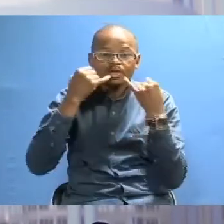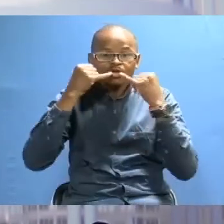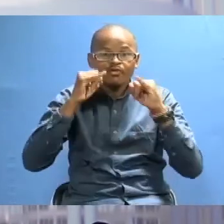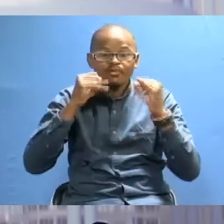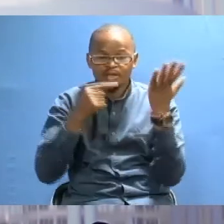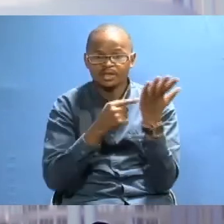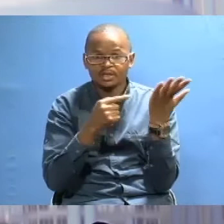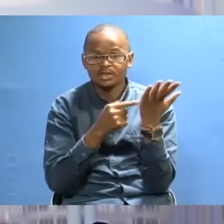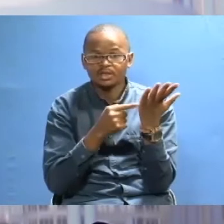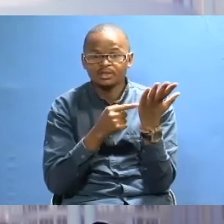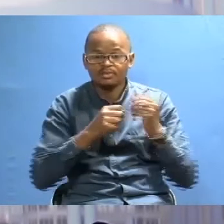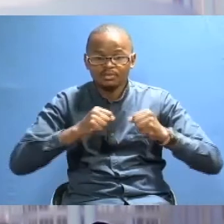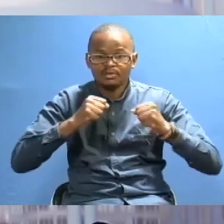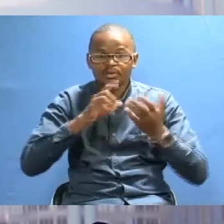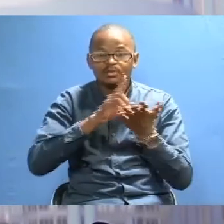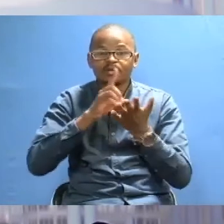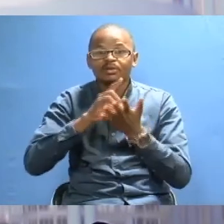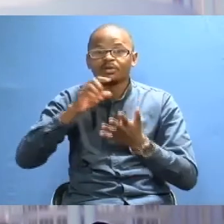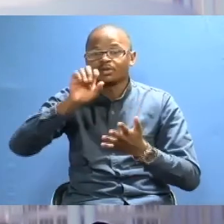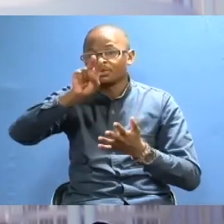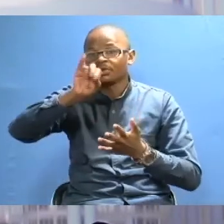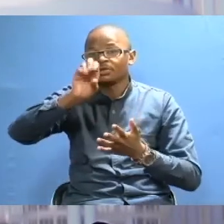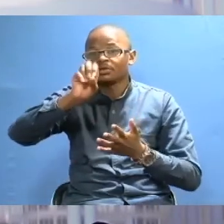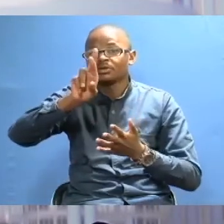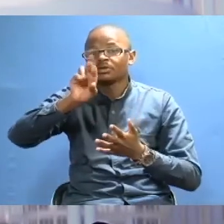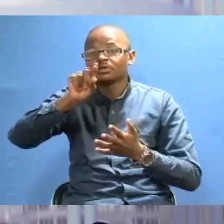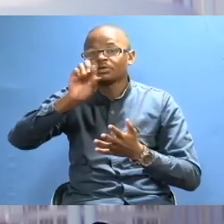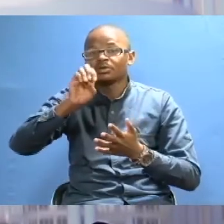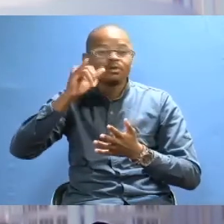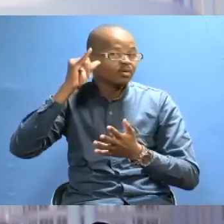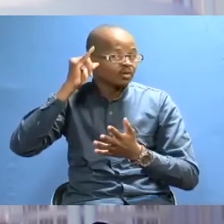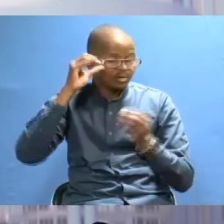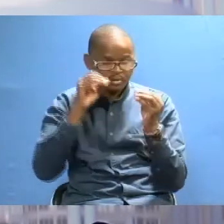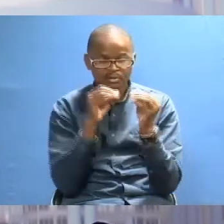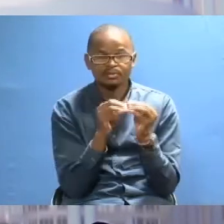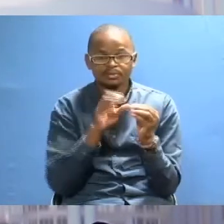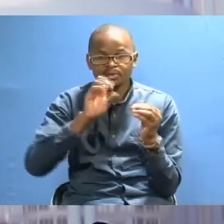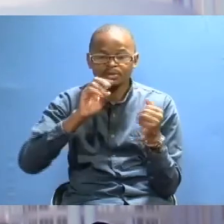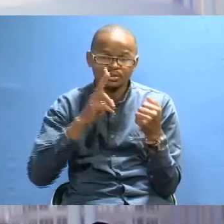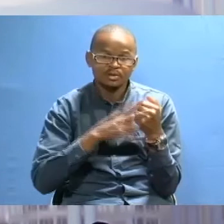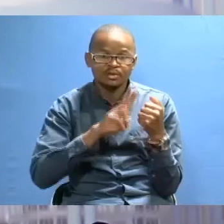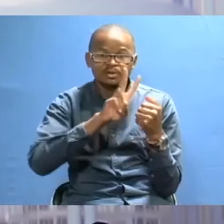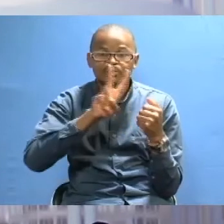Information Technology, which is headed by Dr. Harrison Jeroge, whose mobile number is